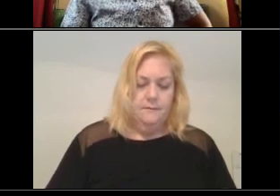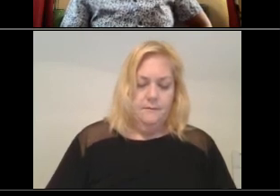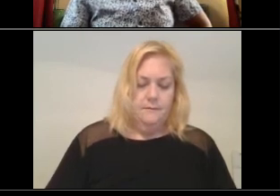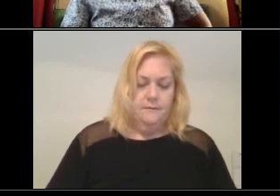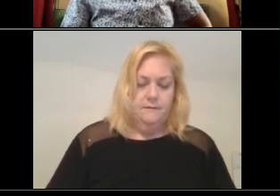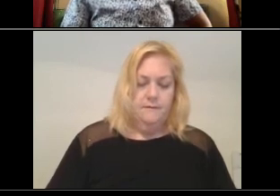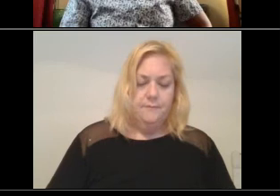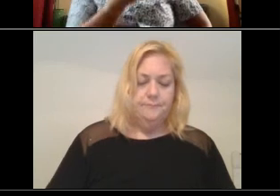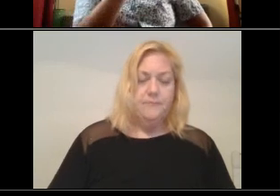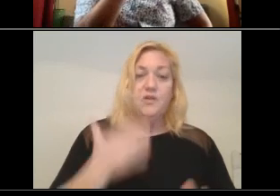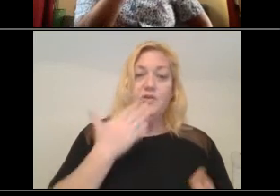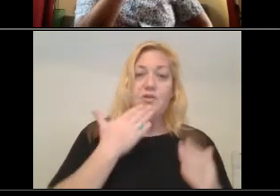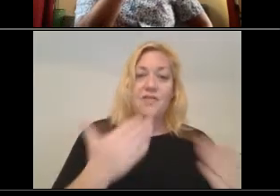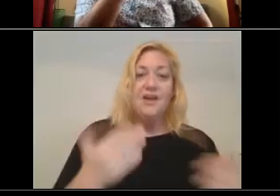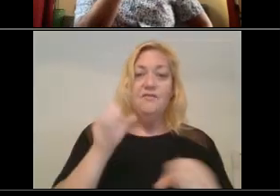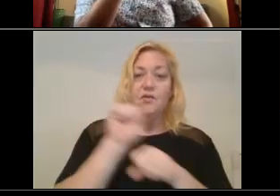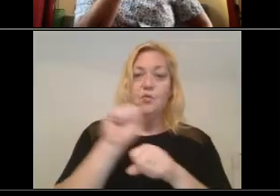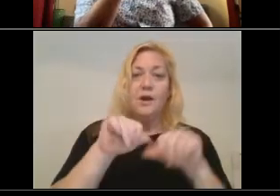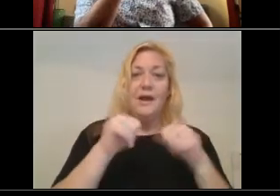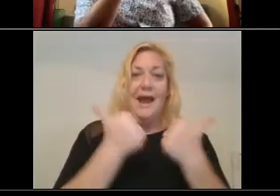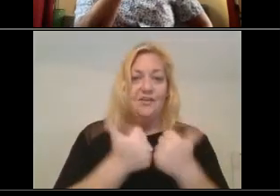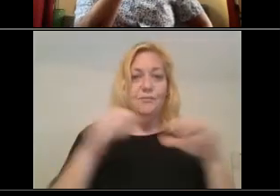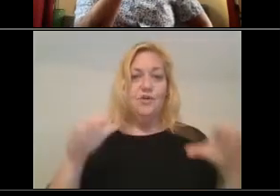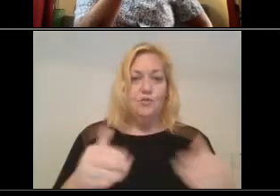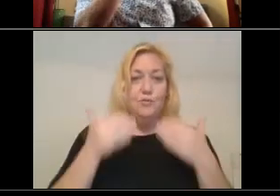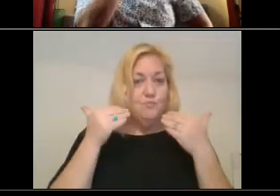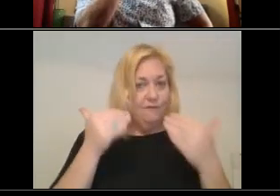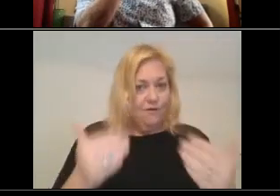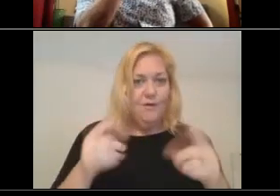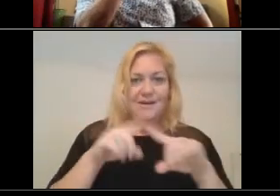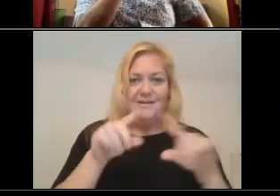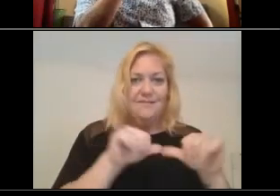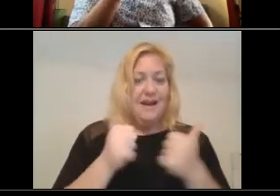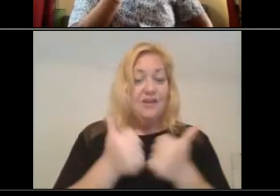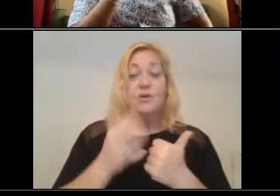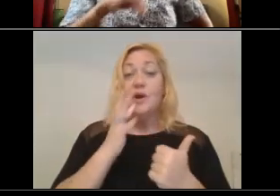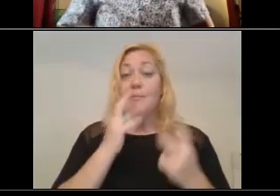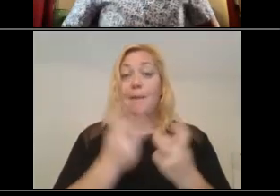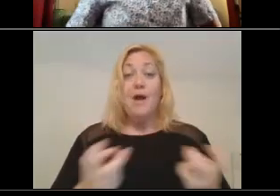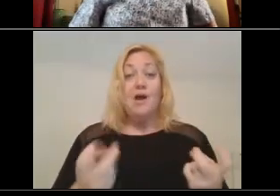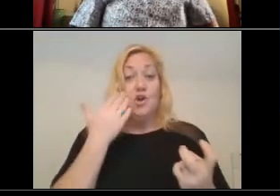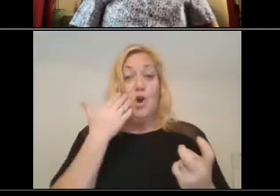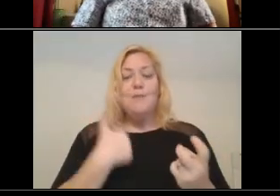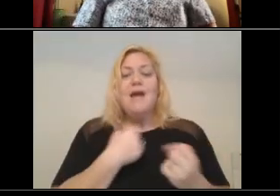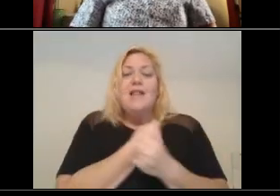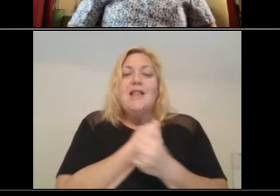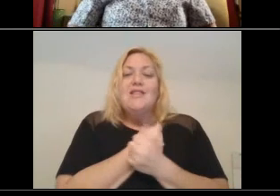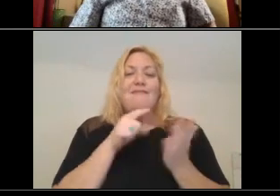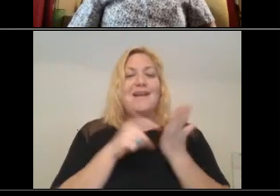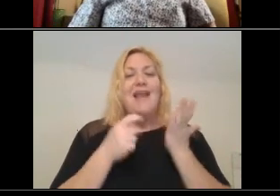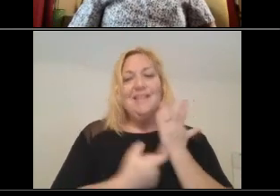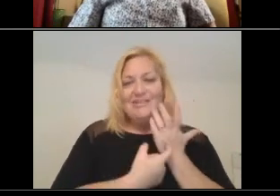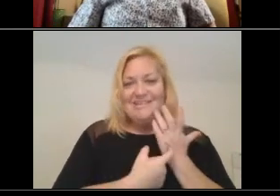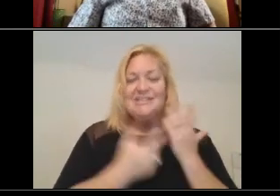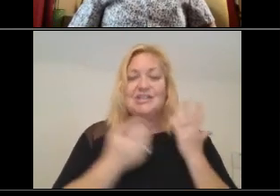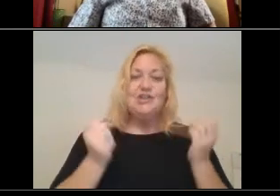forward. When talking about this panel, if you know me, you know I love an analogy. So here we